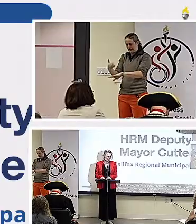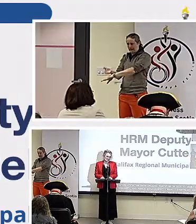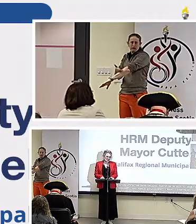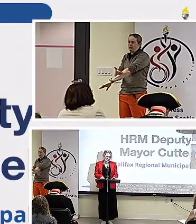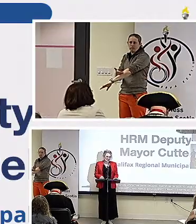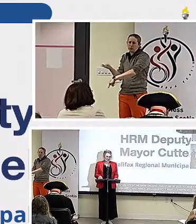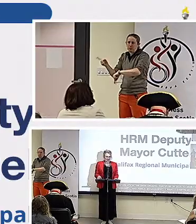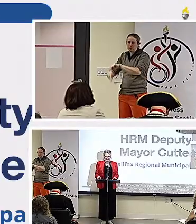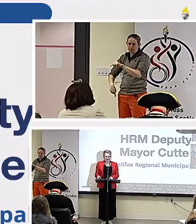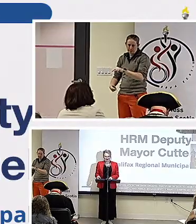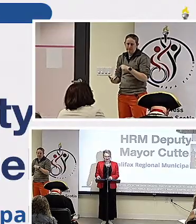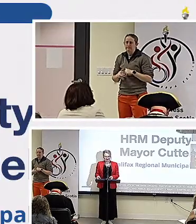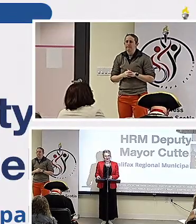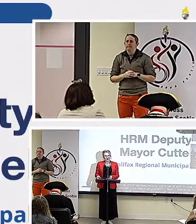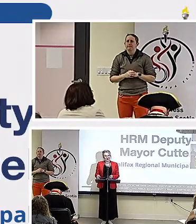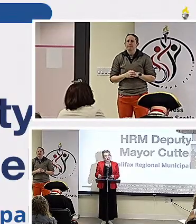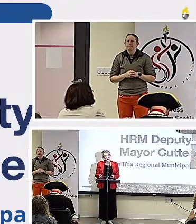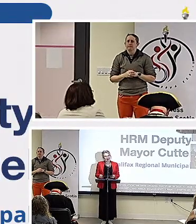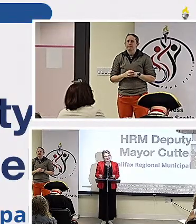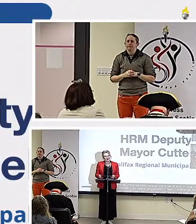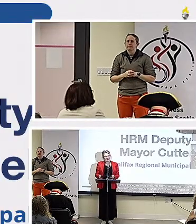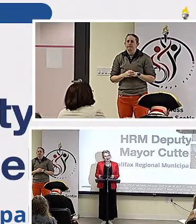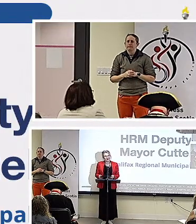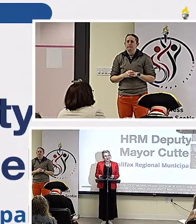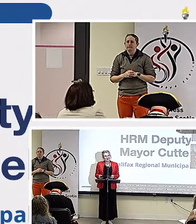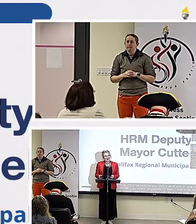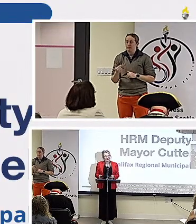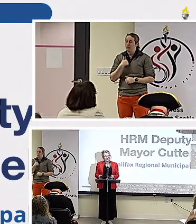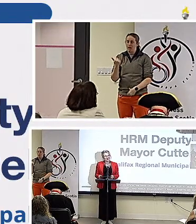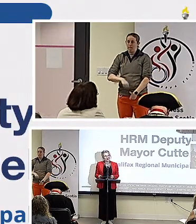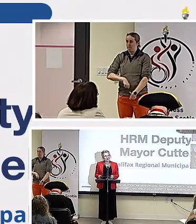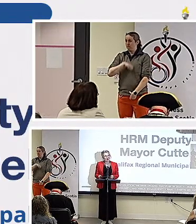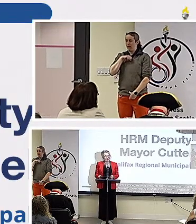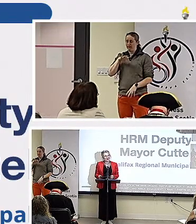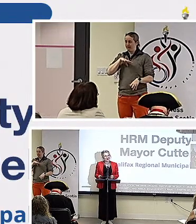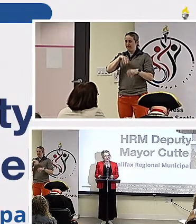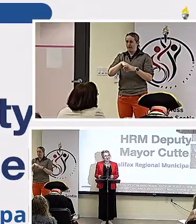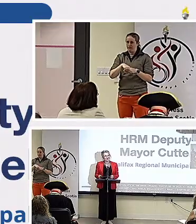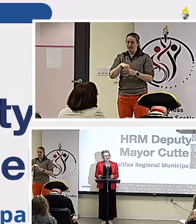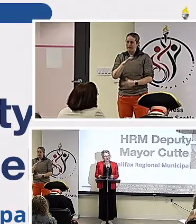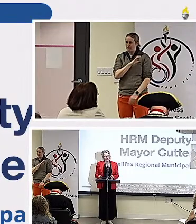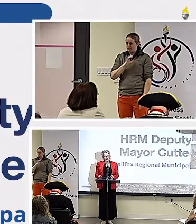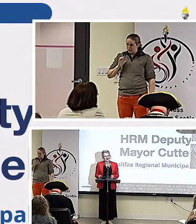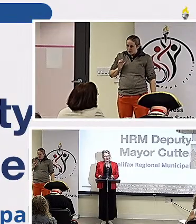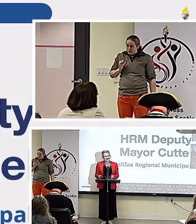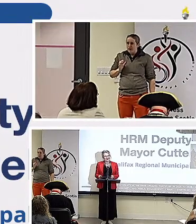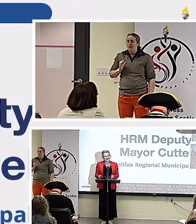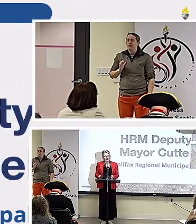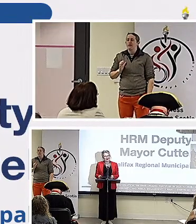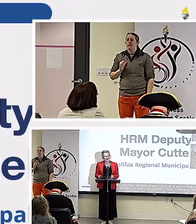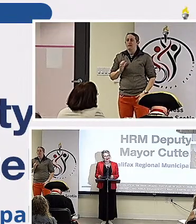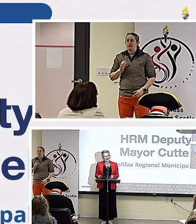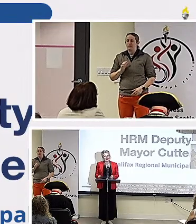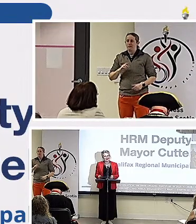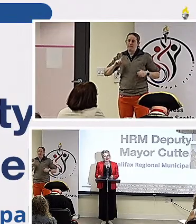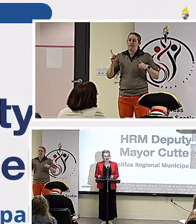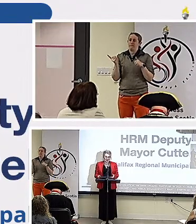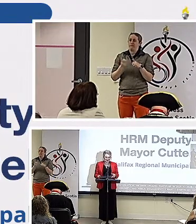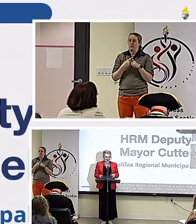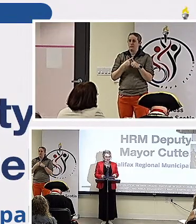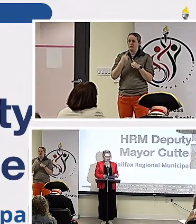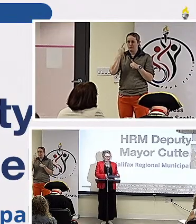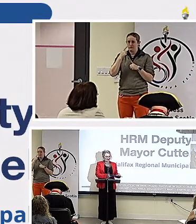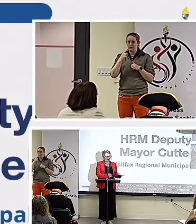so I'm very proud to be on council that first adopted the Accessibility Act,